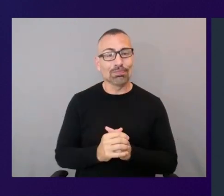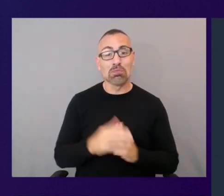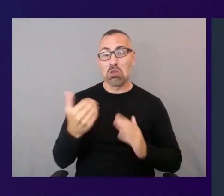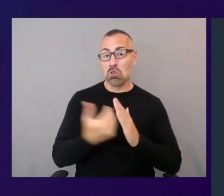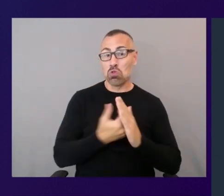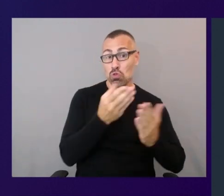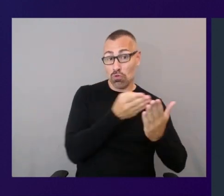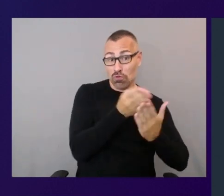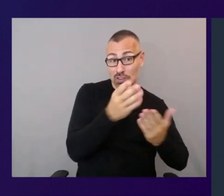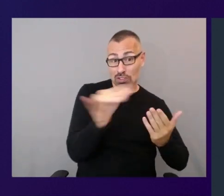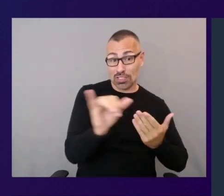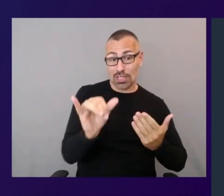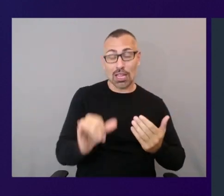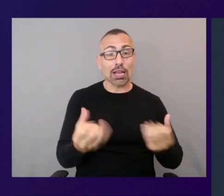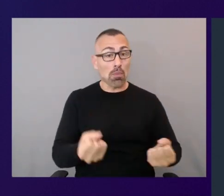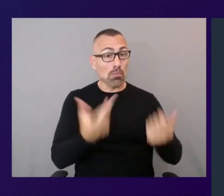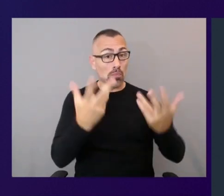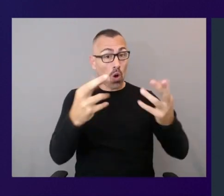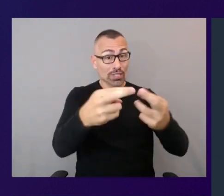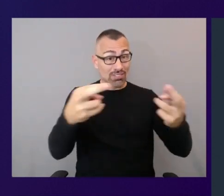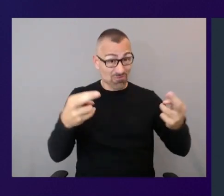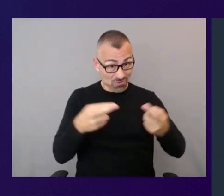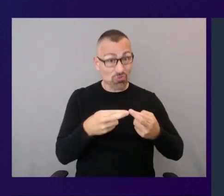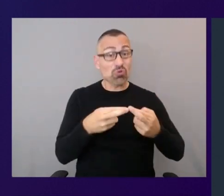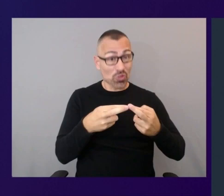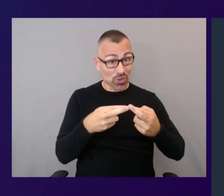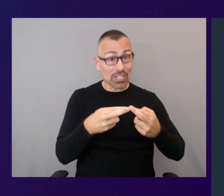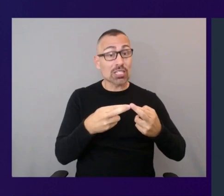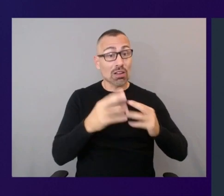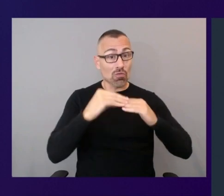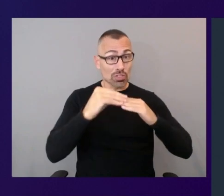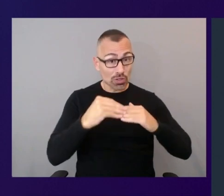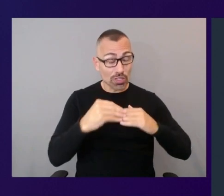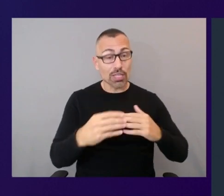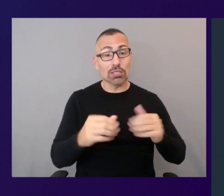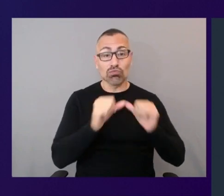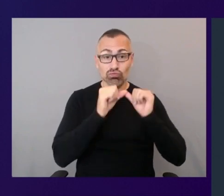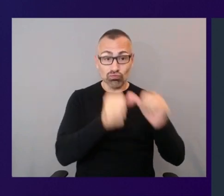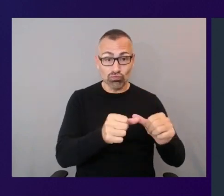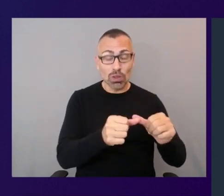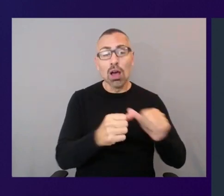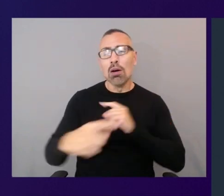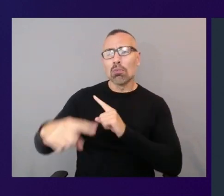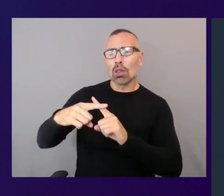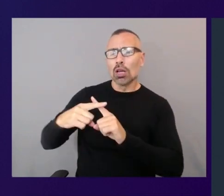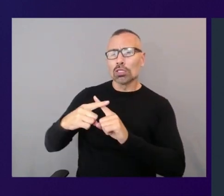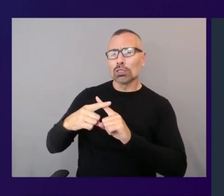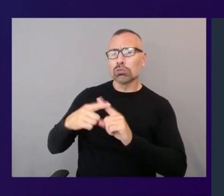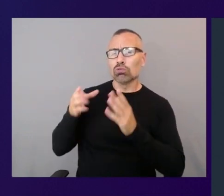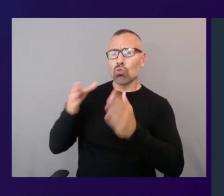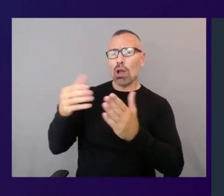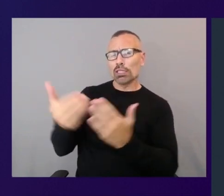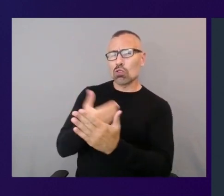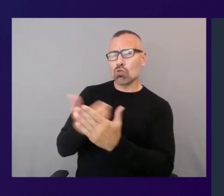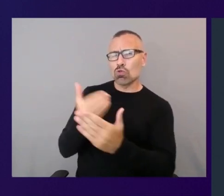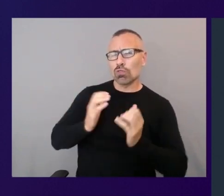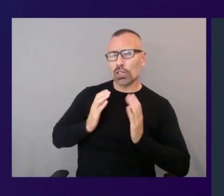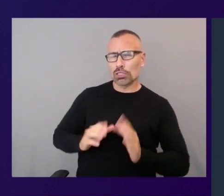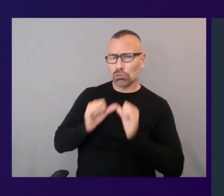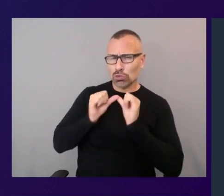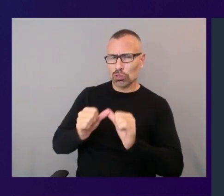resilience, and new ways for customers to continue to do the things that they would expect, especially in a desktop